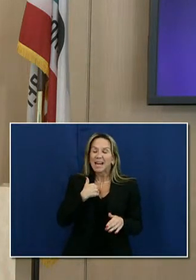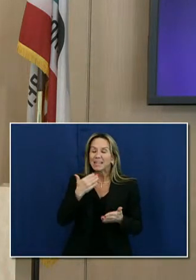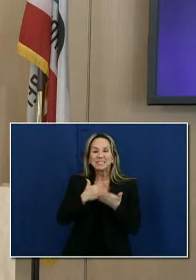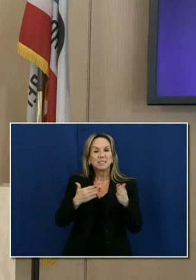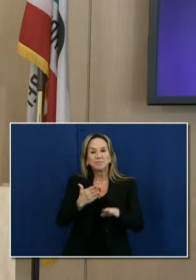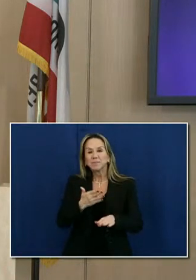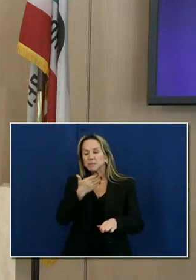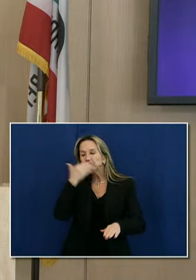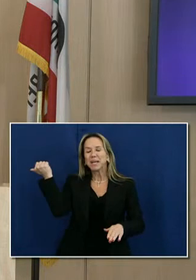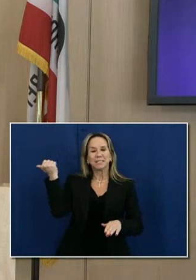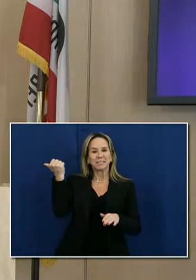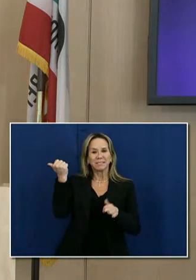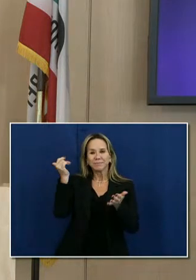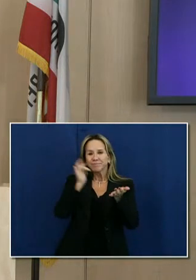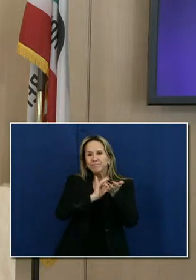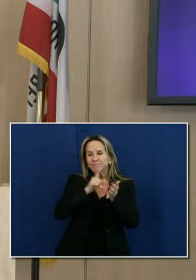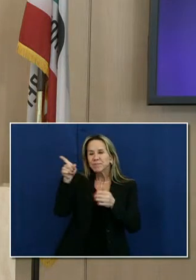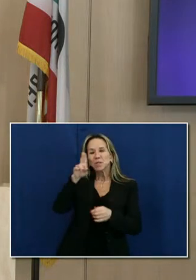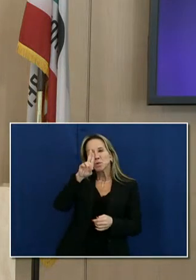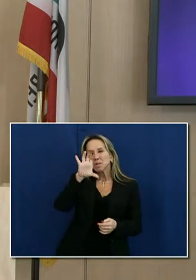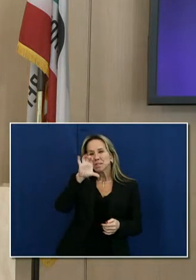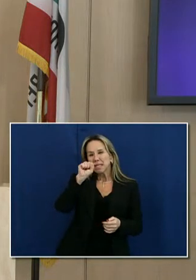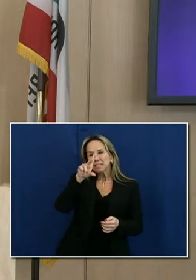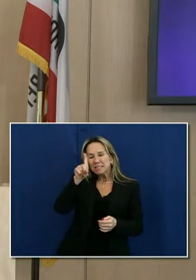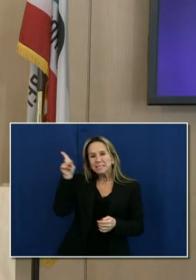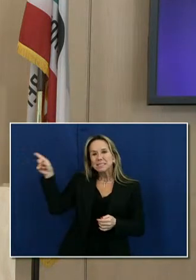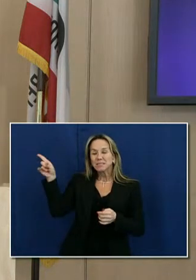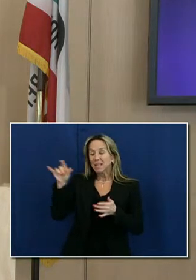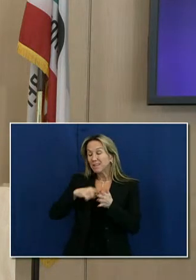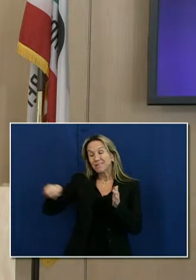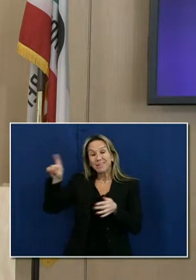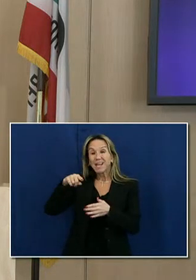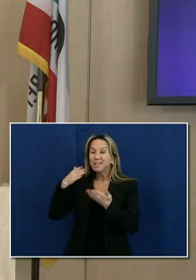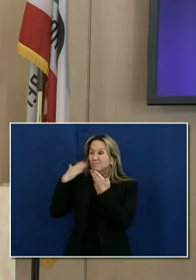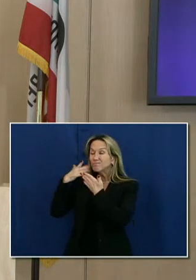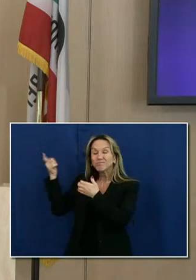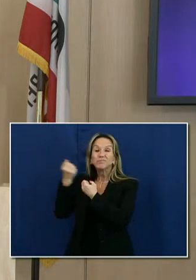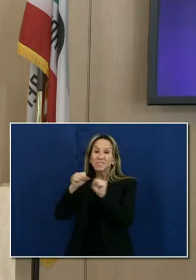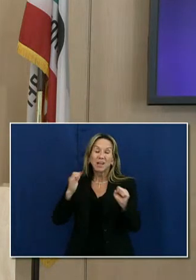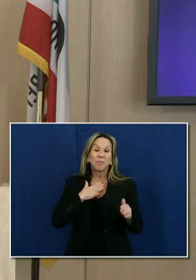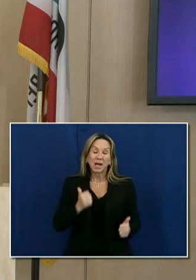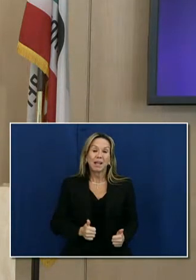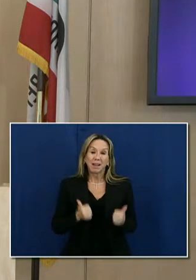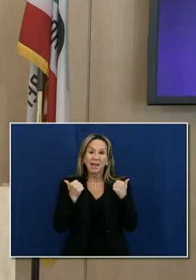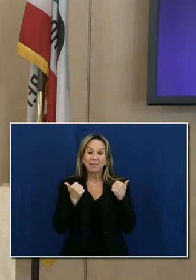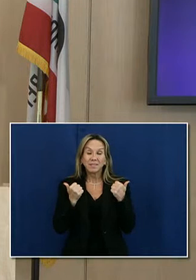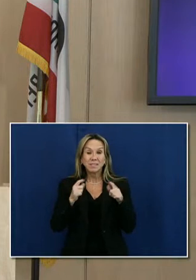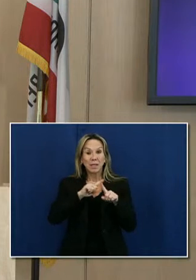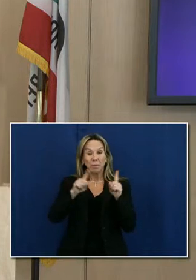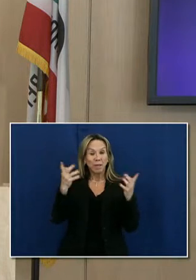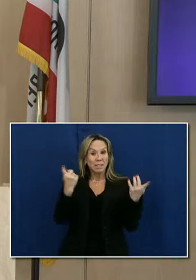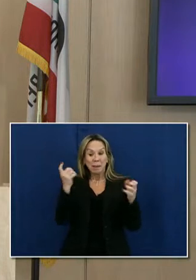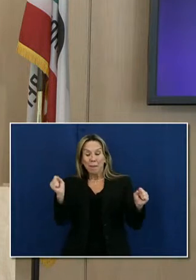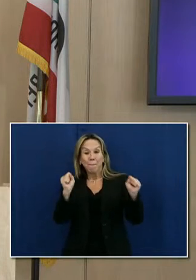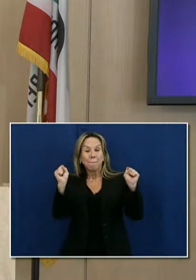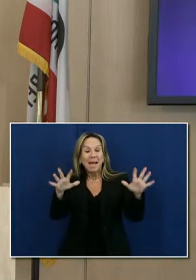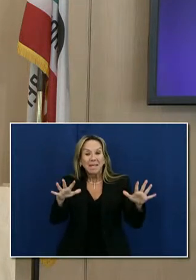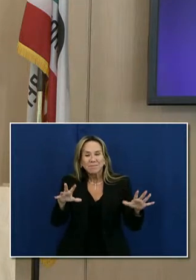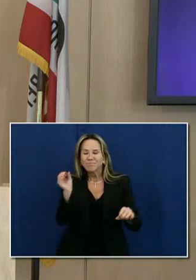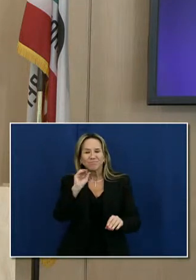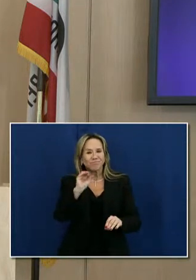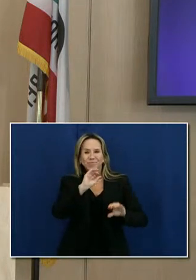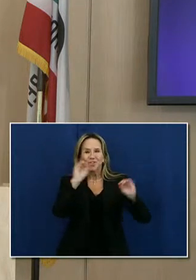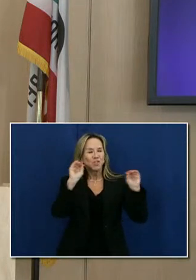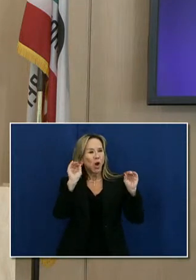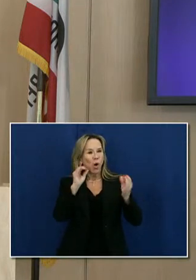care medical professionals at UCSD Health that saved my life. But there was no magic bullet. There was no therapeutic.